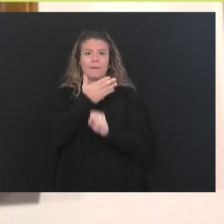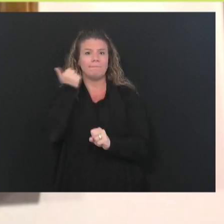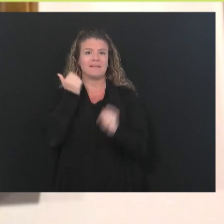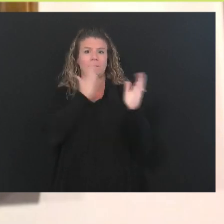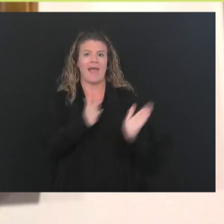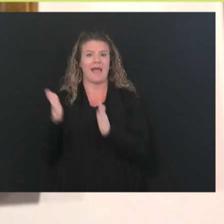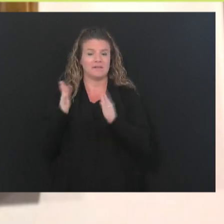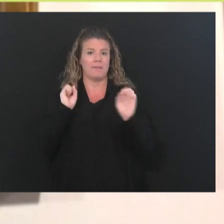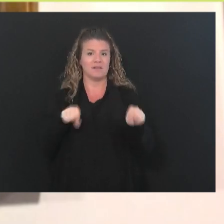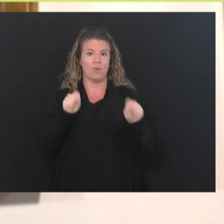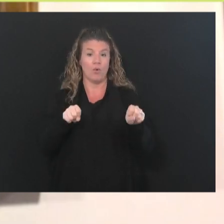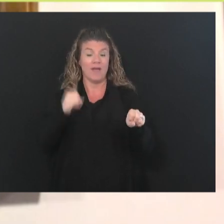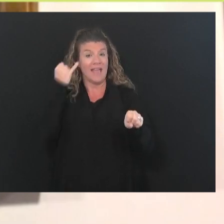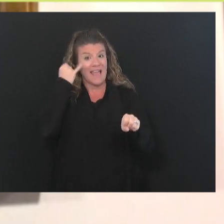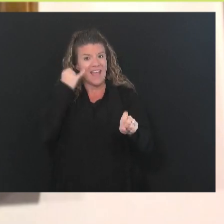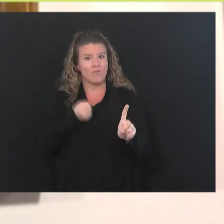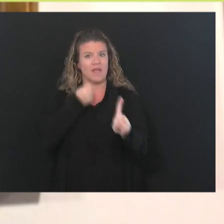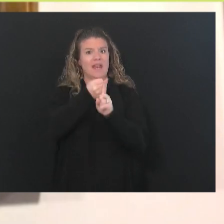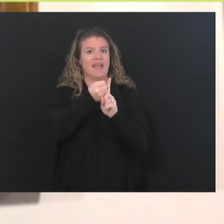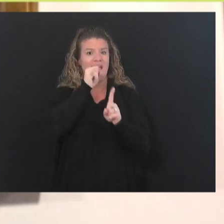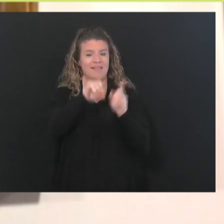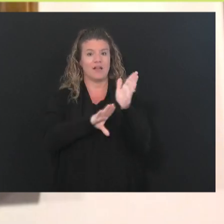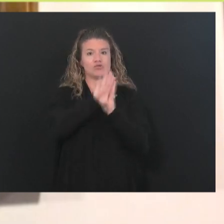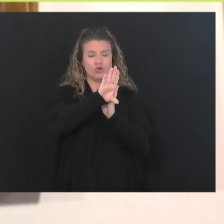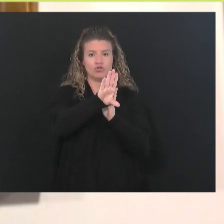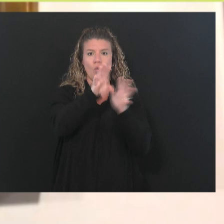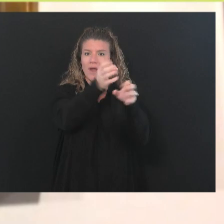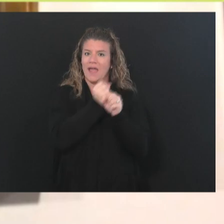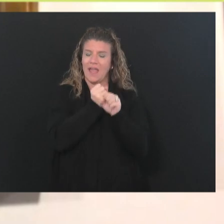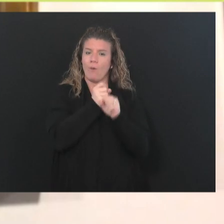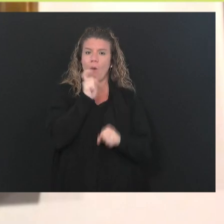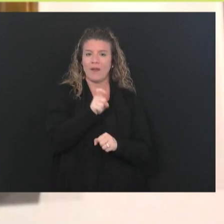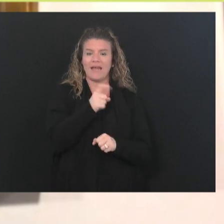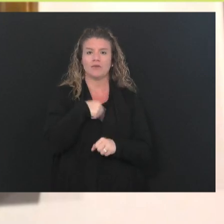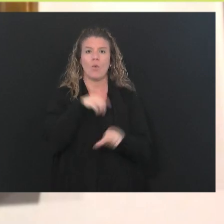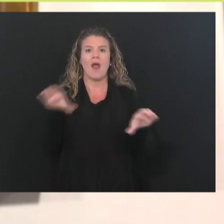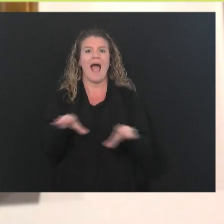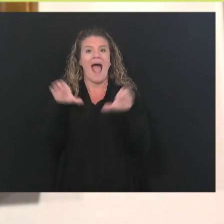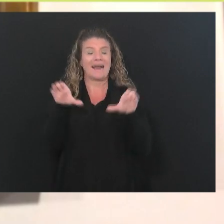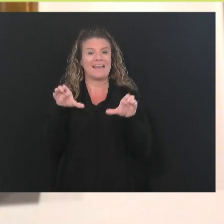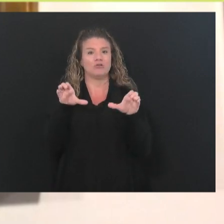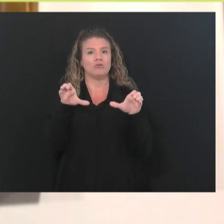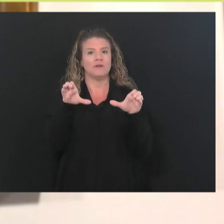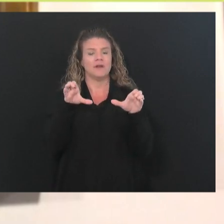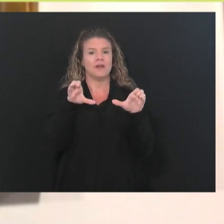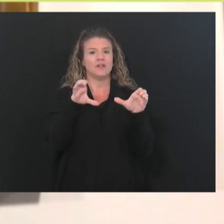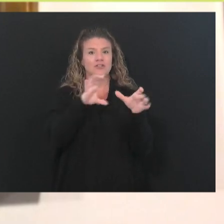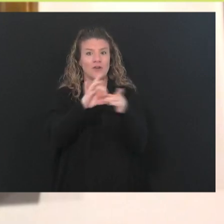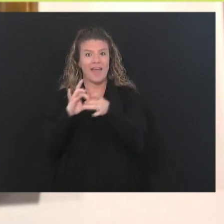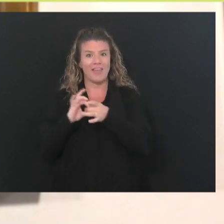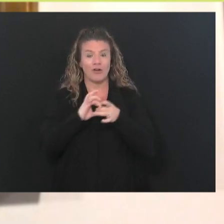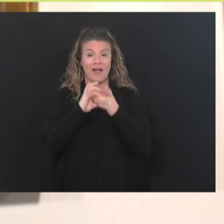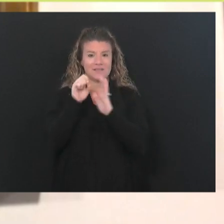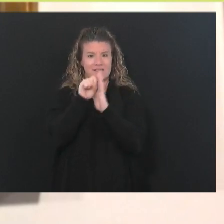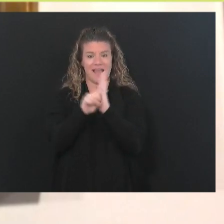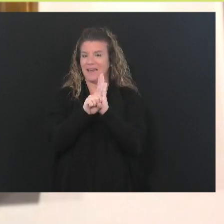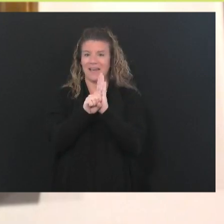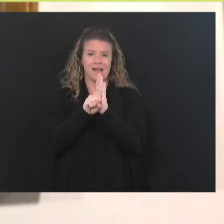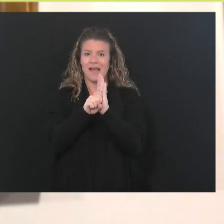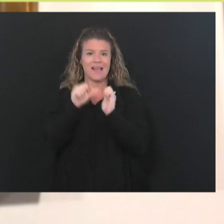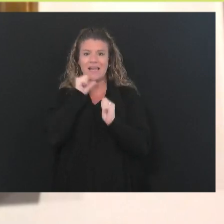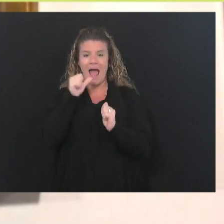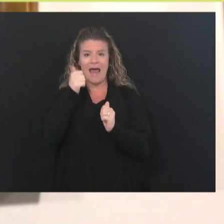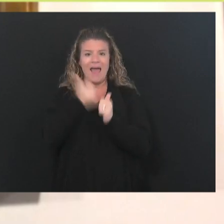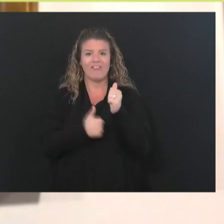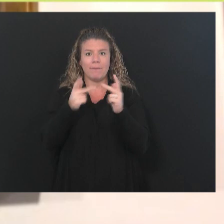for capacity and for resourcing, so that we are acting as a state, not a separate set of hospitals